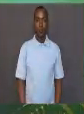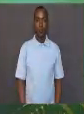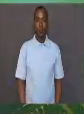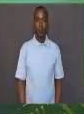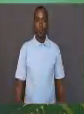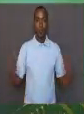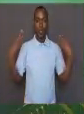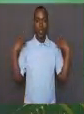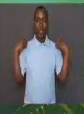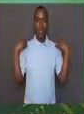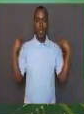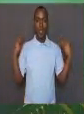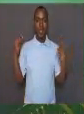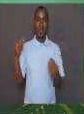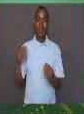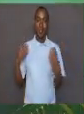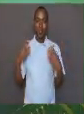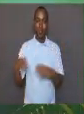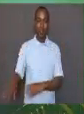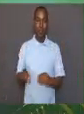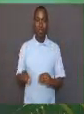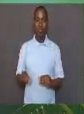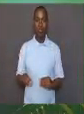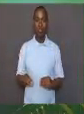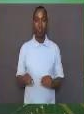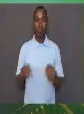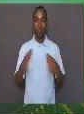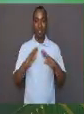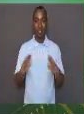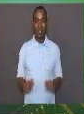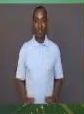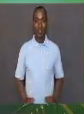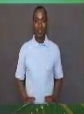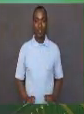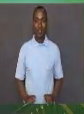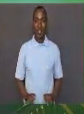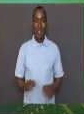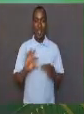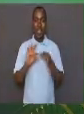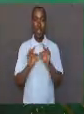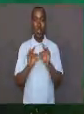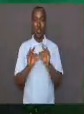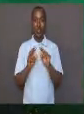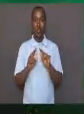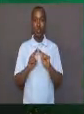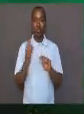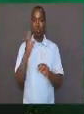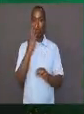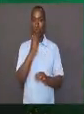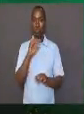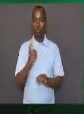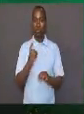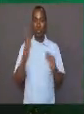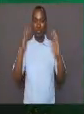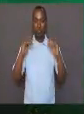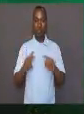Hello again, students. I wonder what your definitions were. An